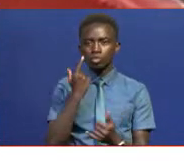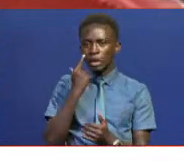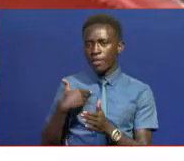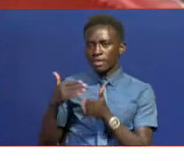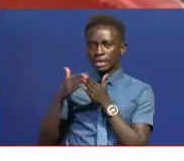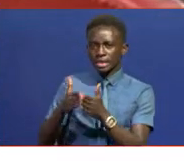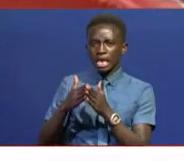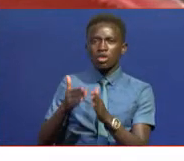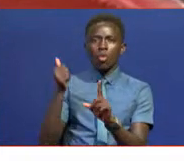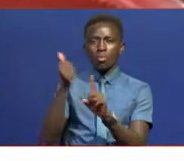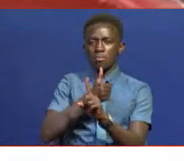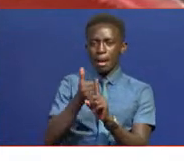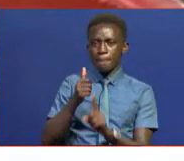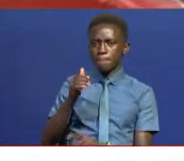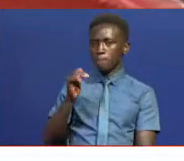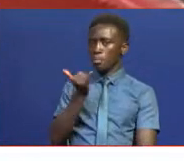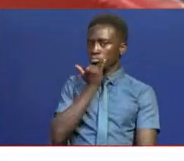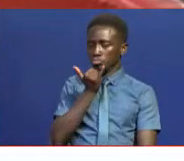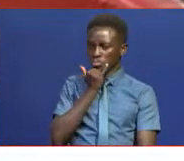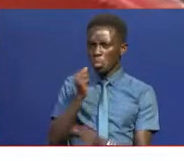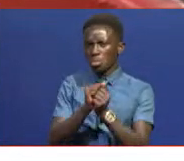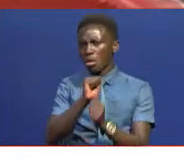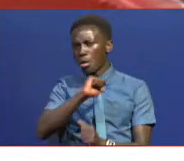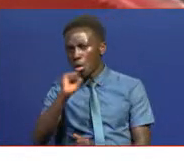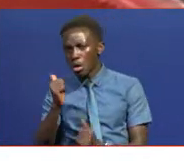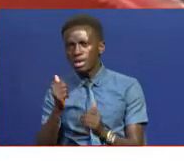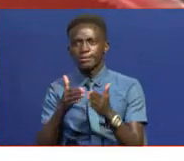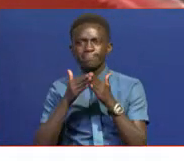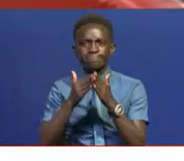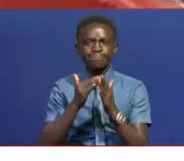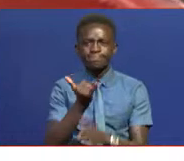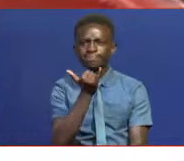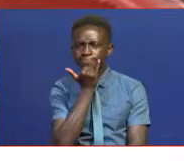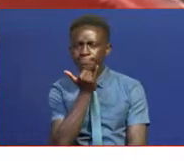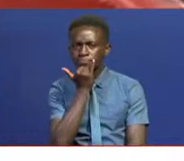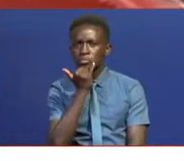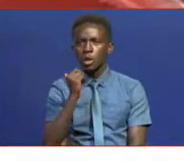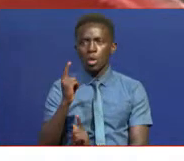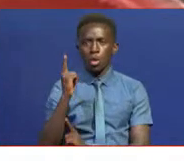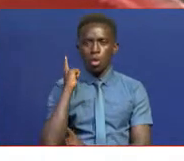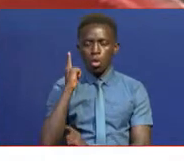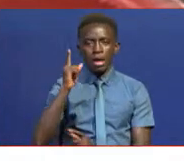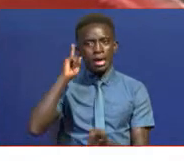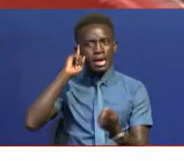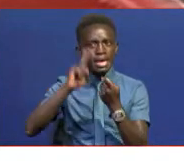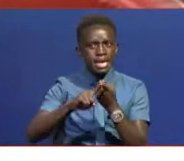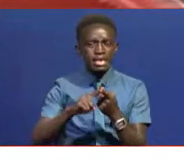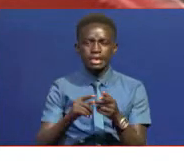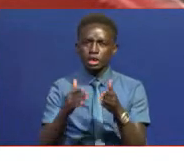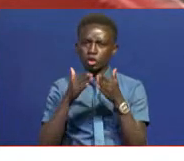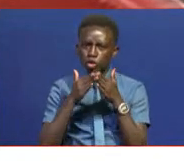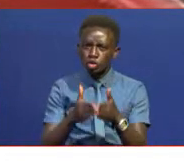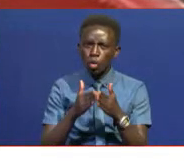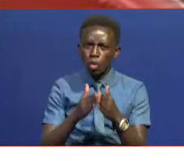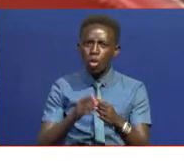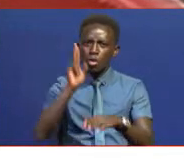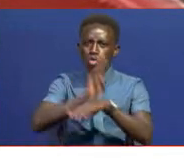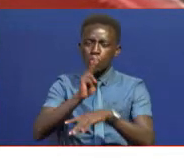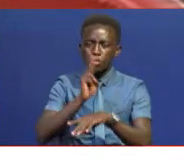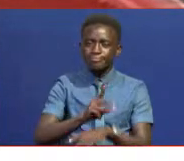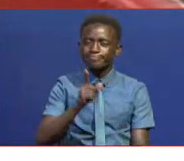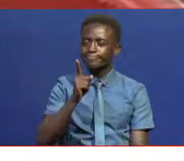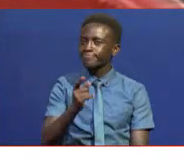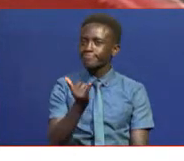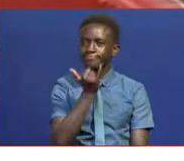Offences Act, and other relevant criminal laws to explicitly define sextortion as an offence, make